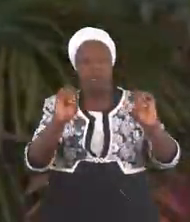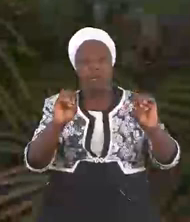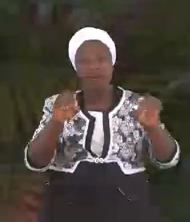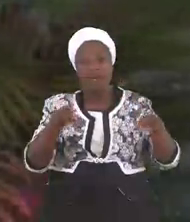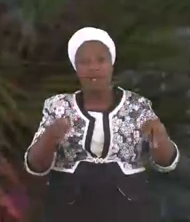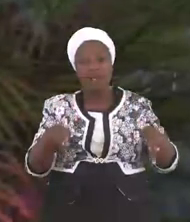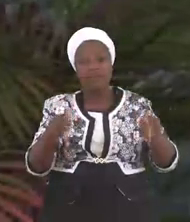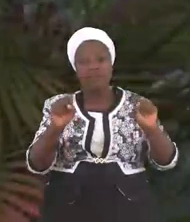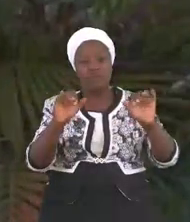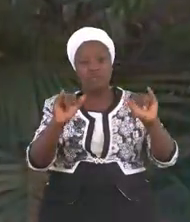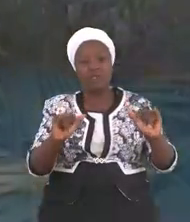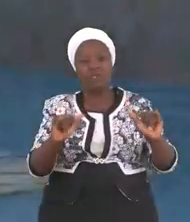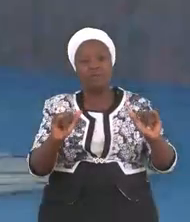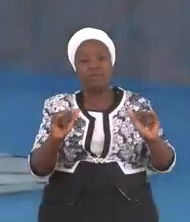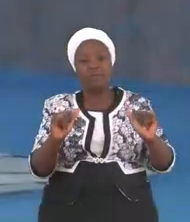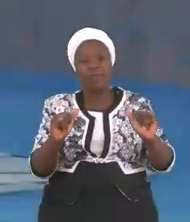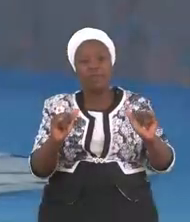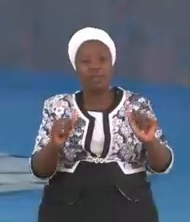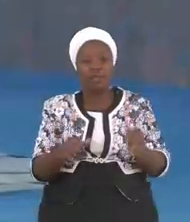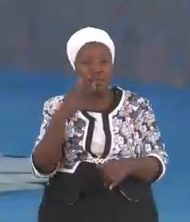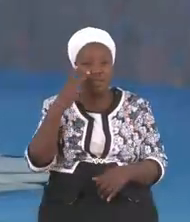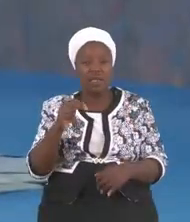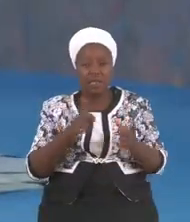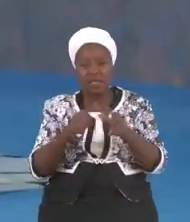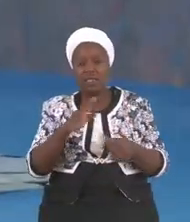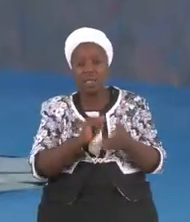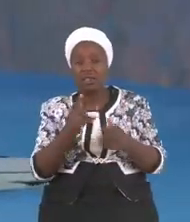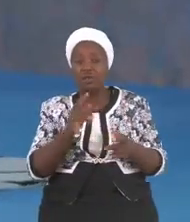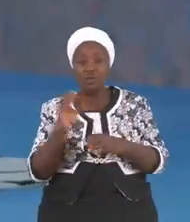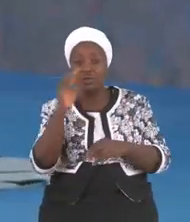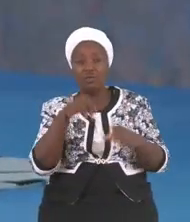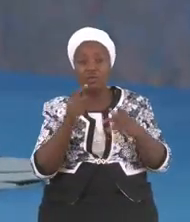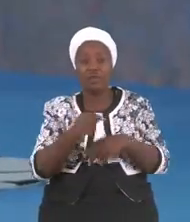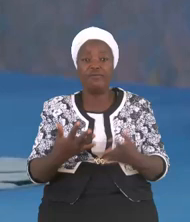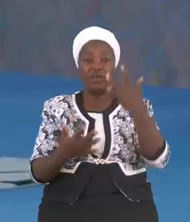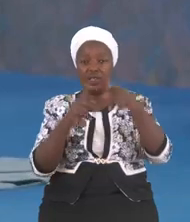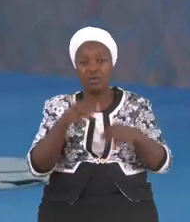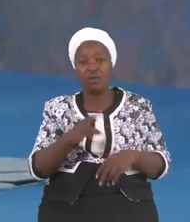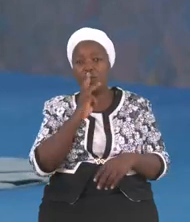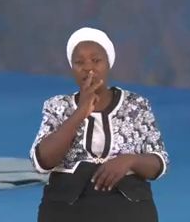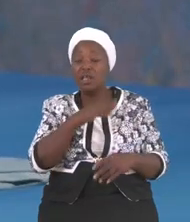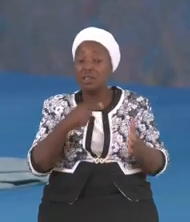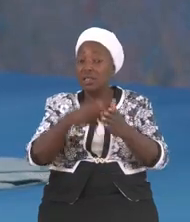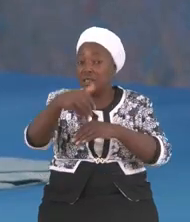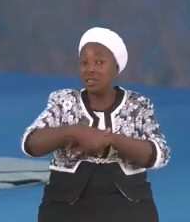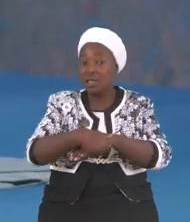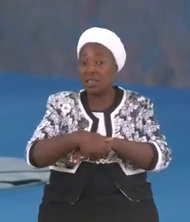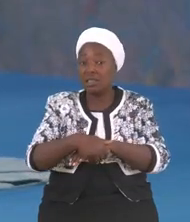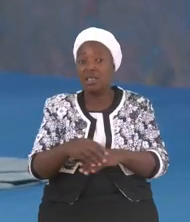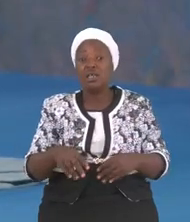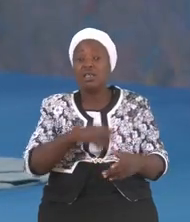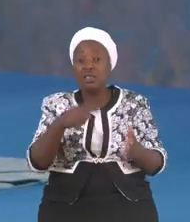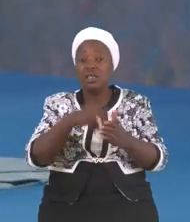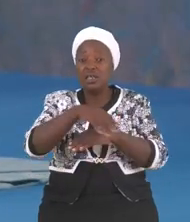spirit will throw him into the fire and into the water. Tonight, you are emancipated,